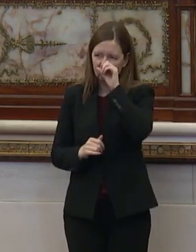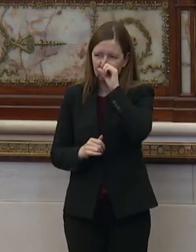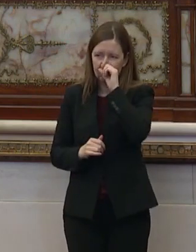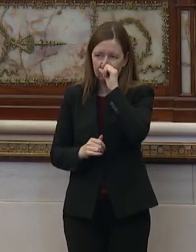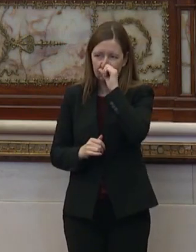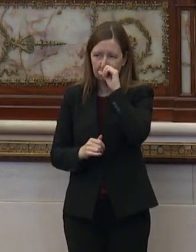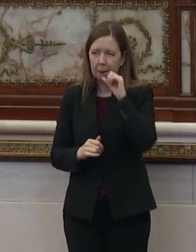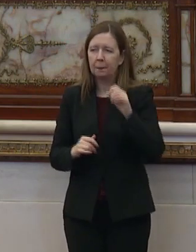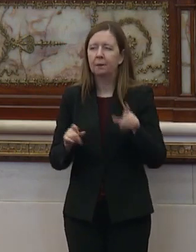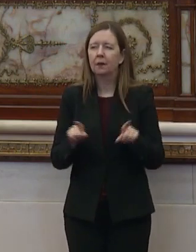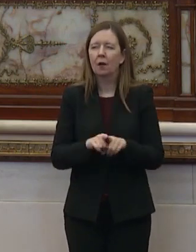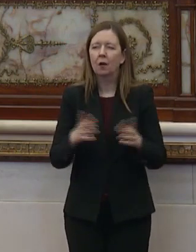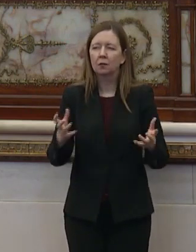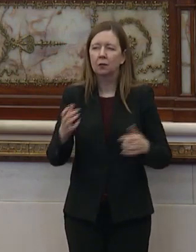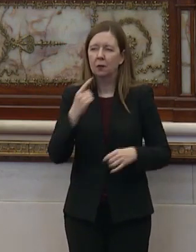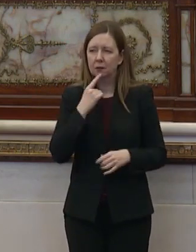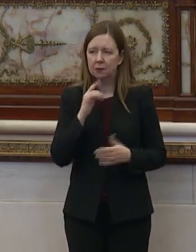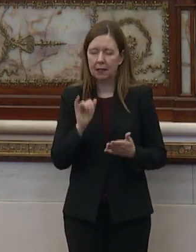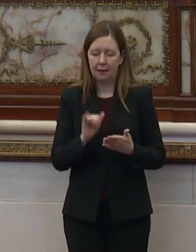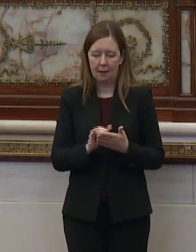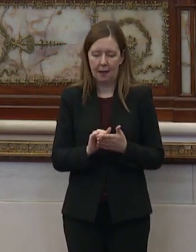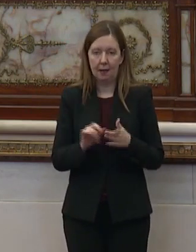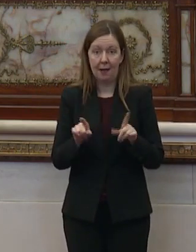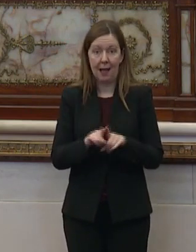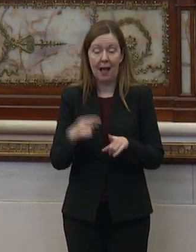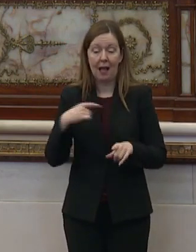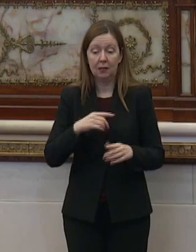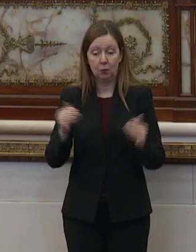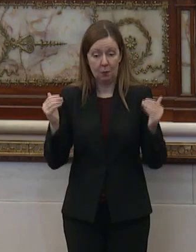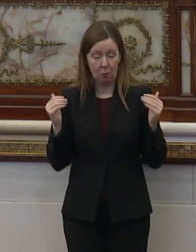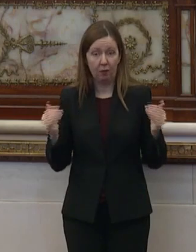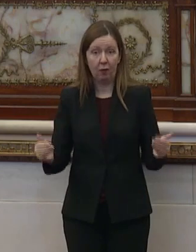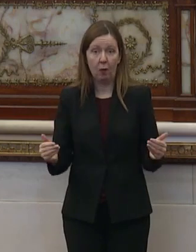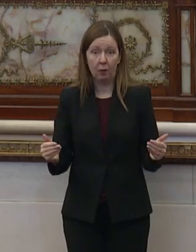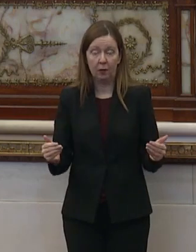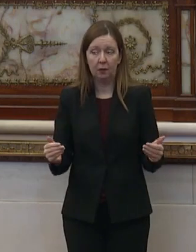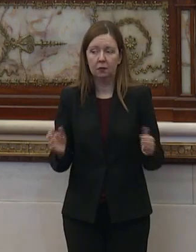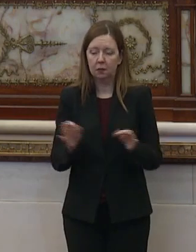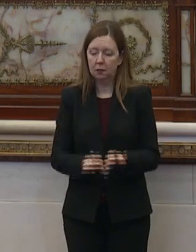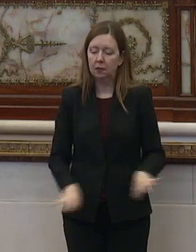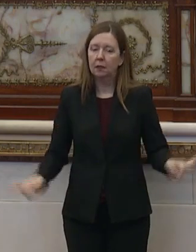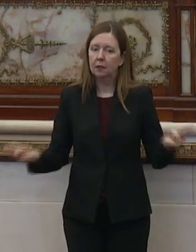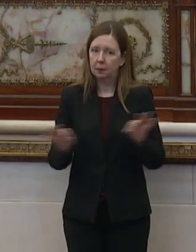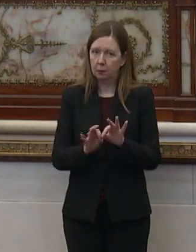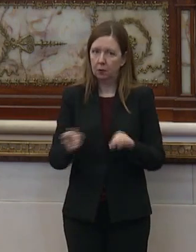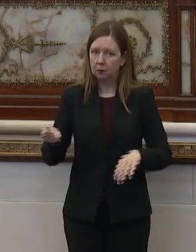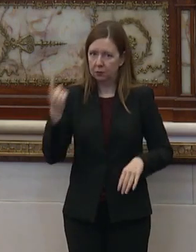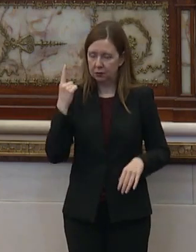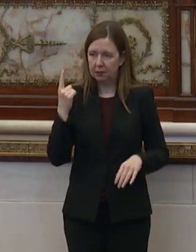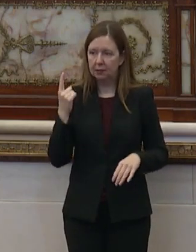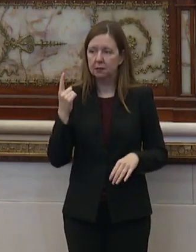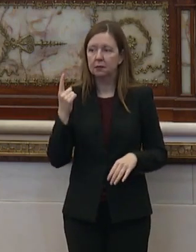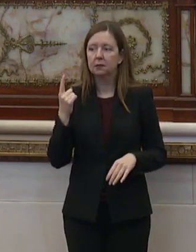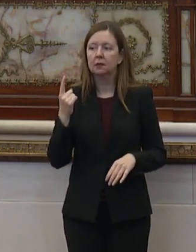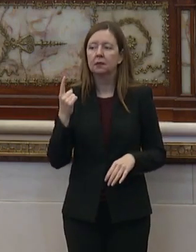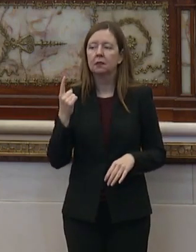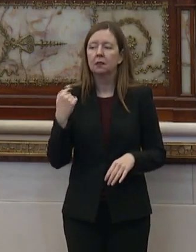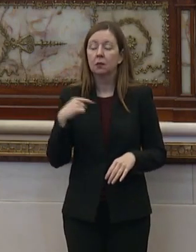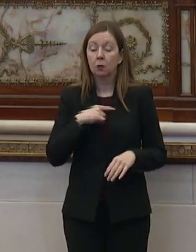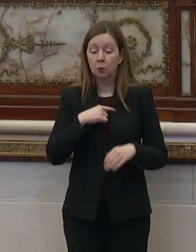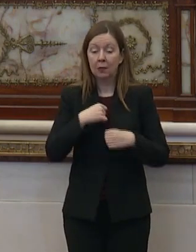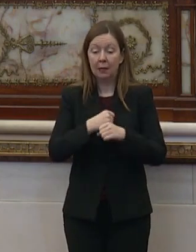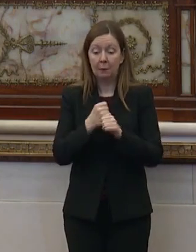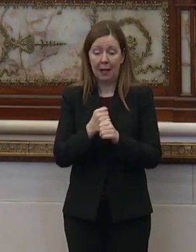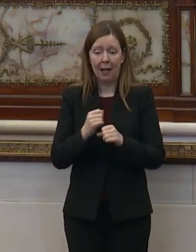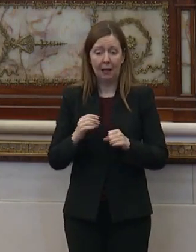also say that as we move forward, it is important to note the reason why we created